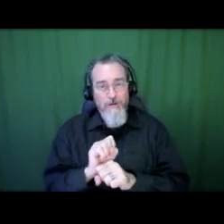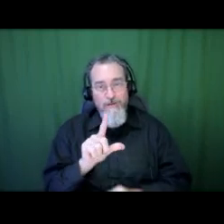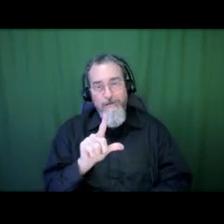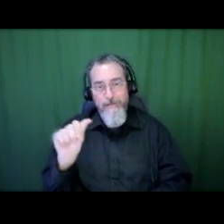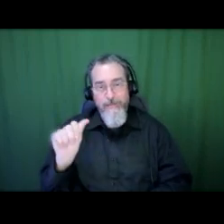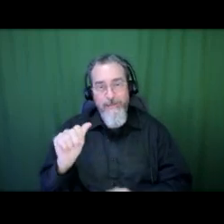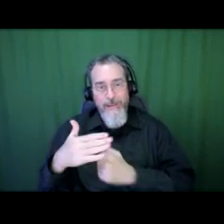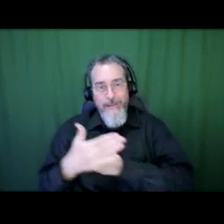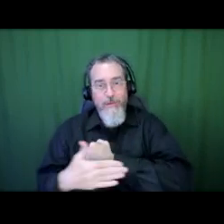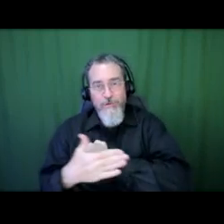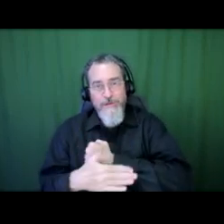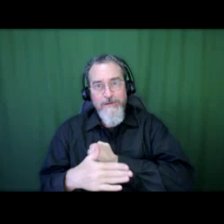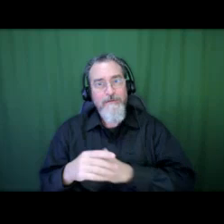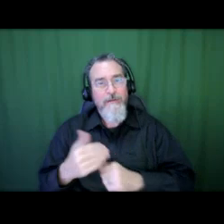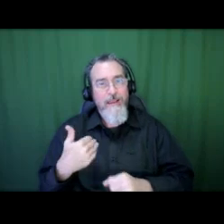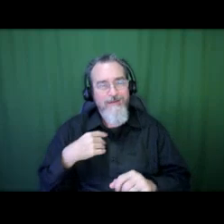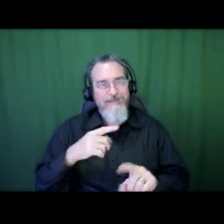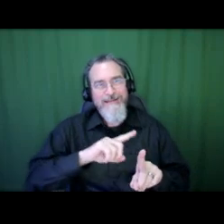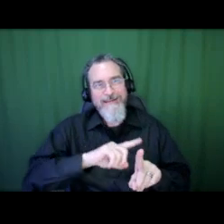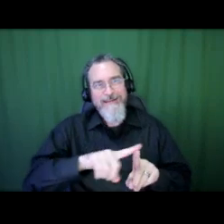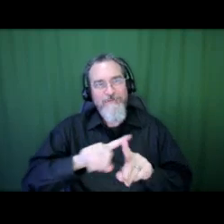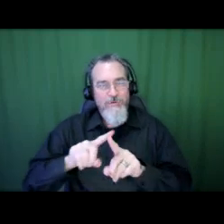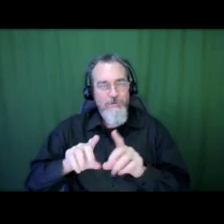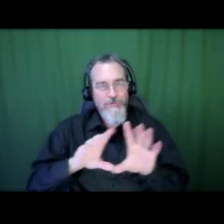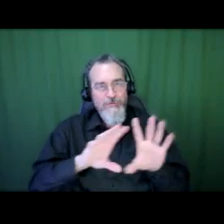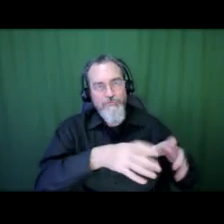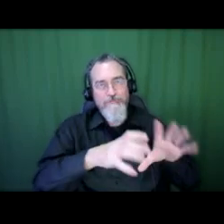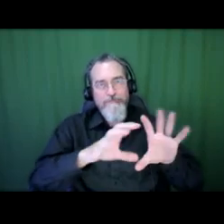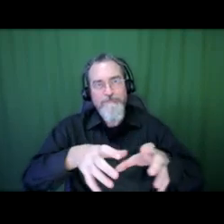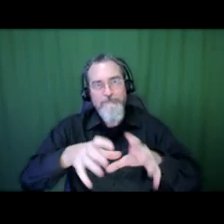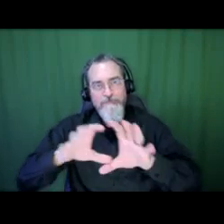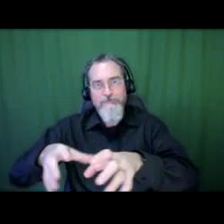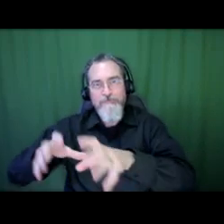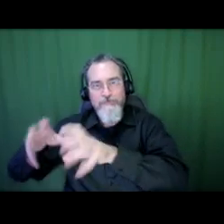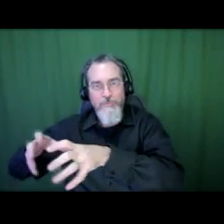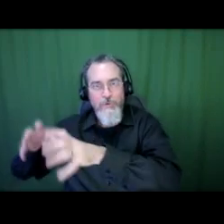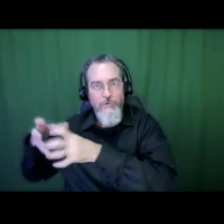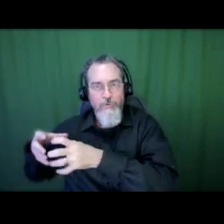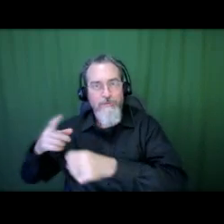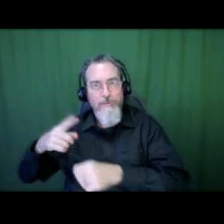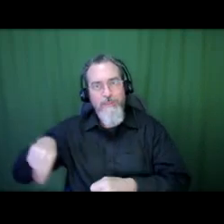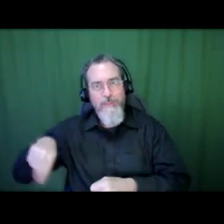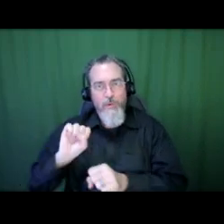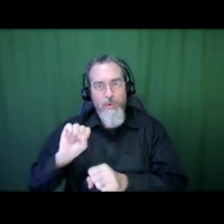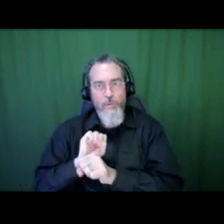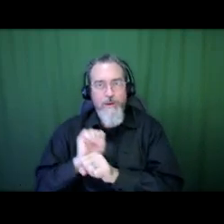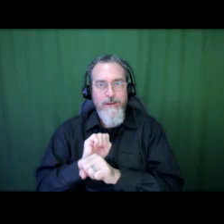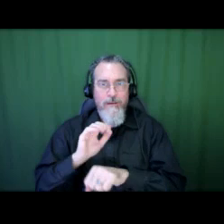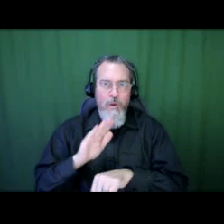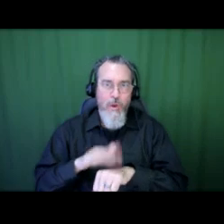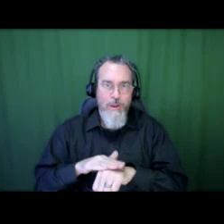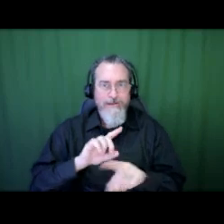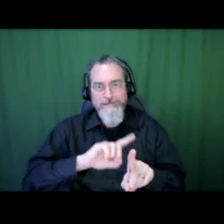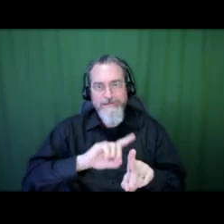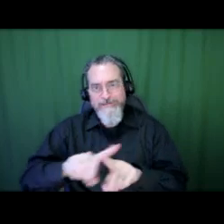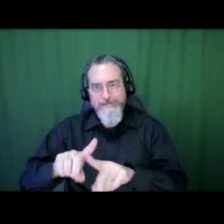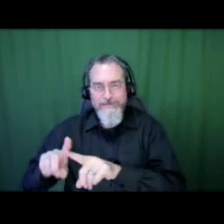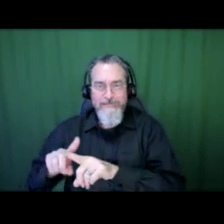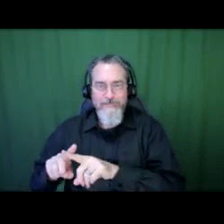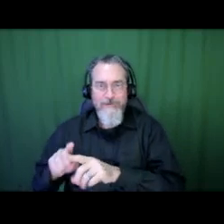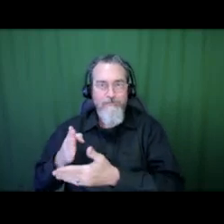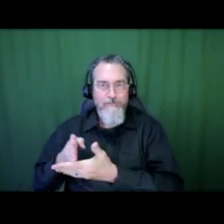entities all over the county who are working on some aspect of climate readiness workforce, but our job